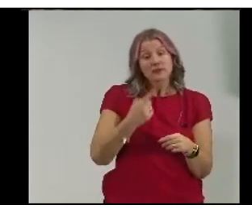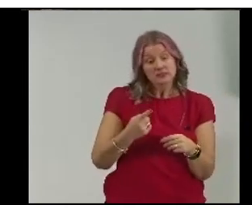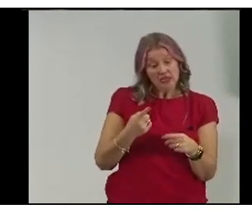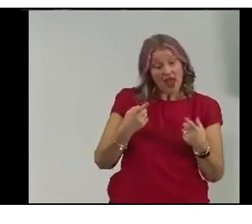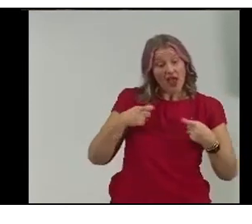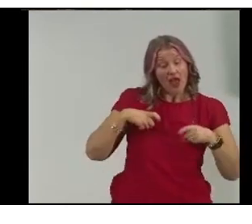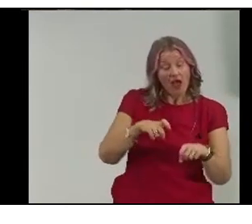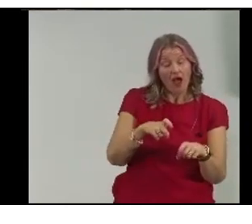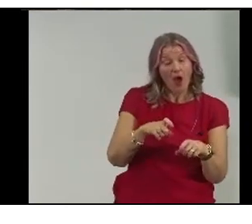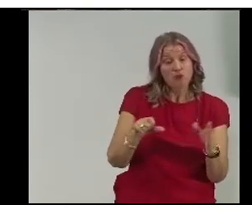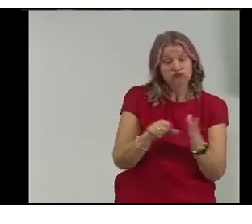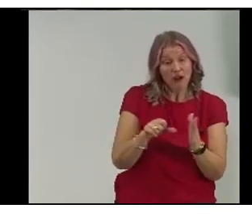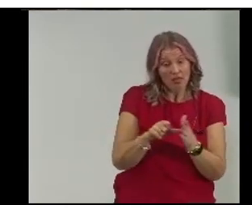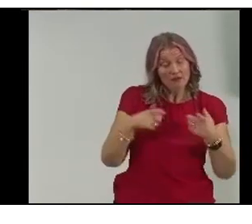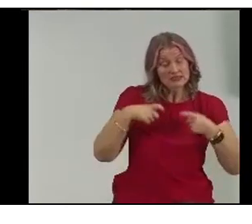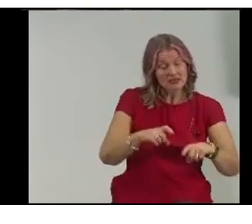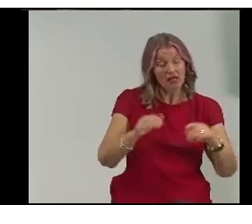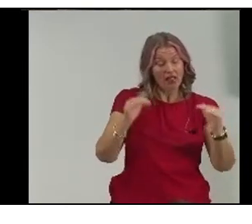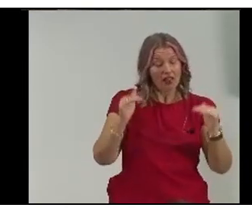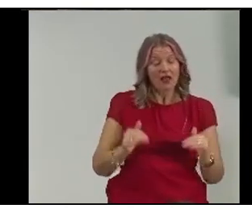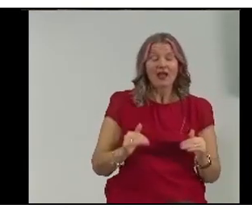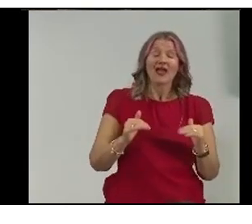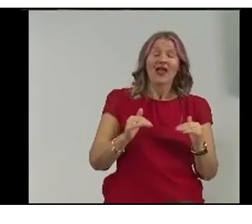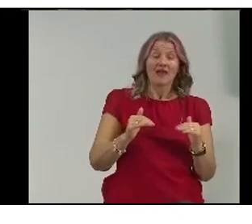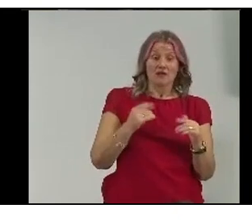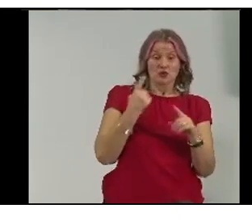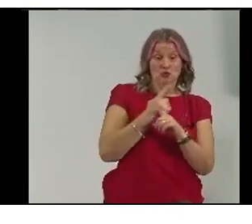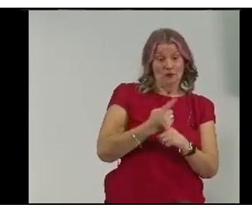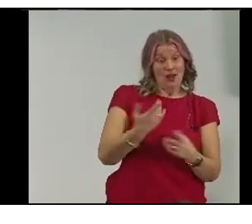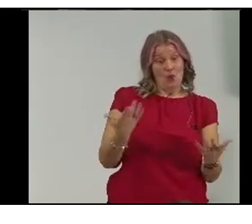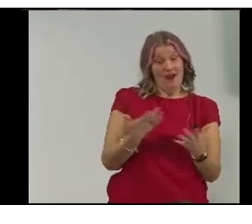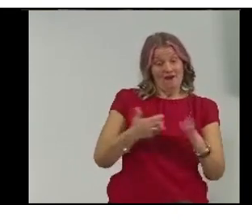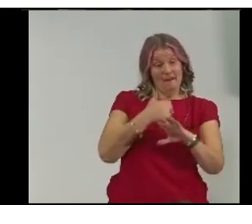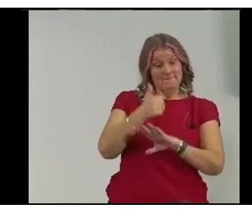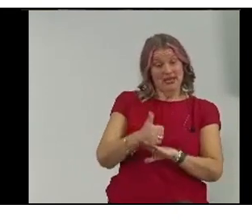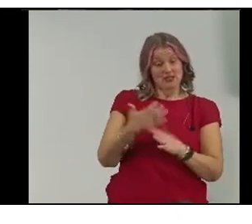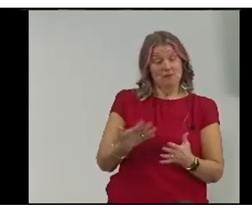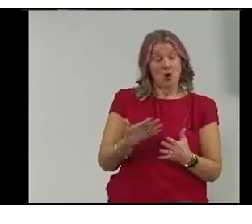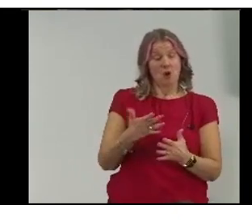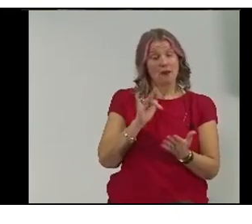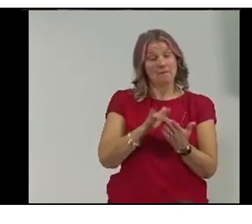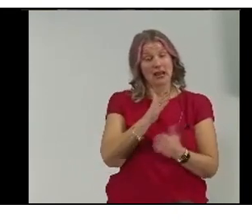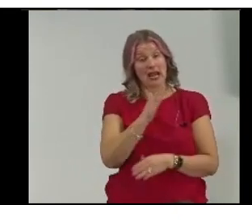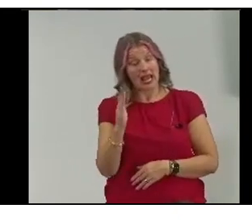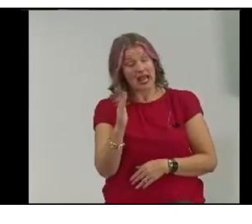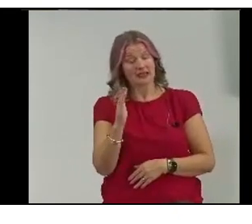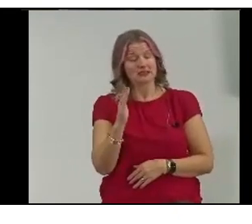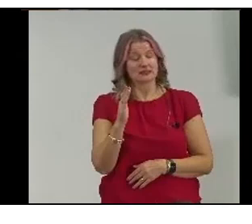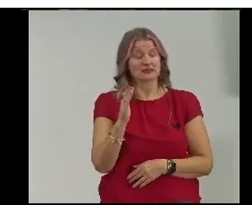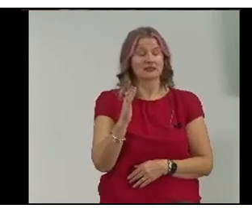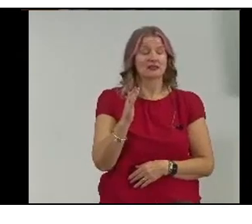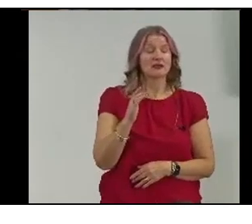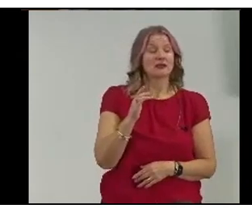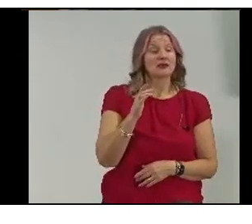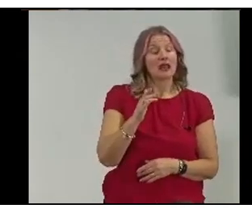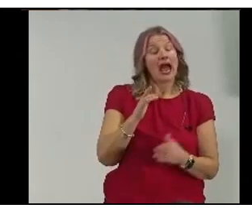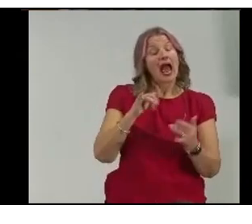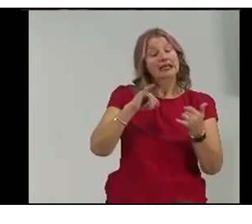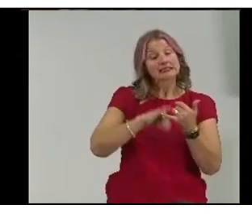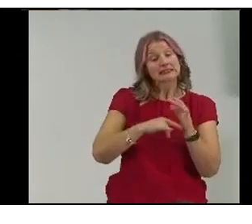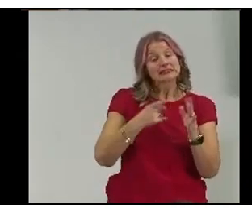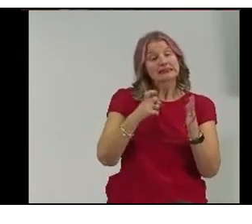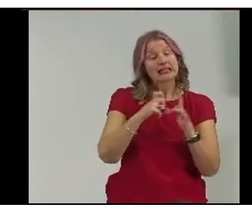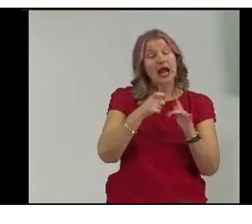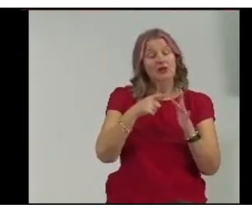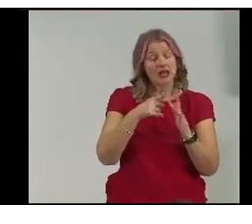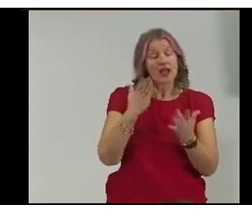still there. And if I talk about the part of the world where I am based right now, both two markets, UAE and Saudi, are making